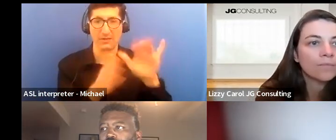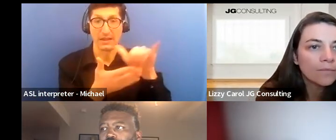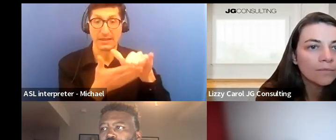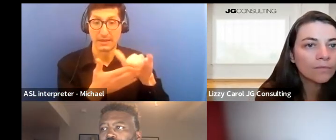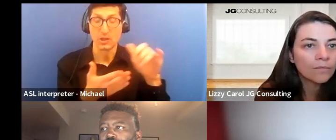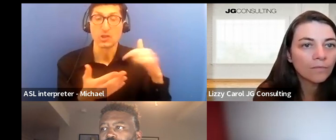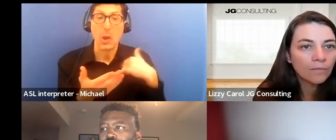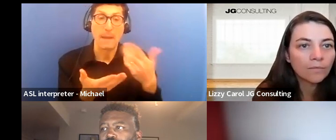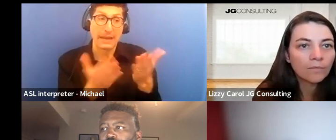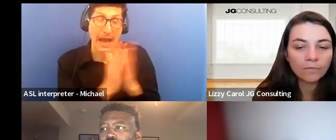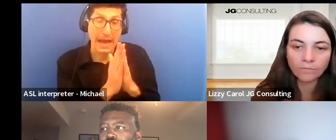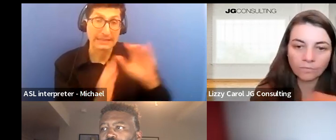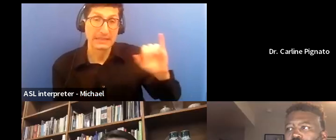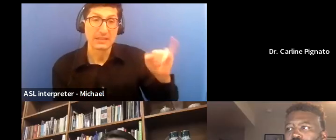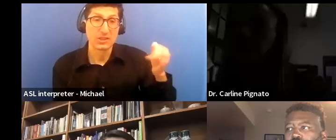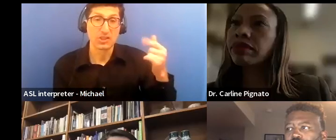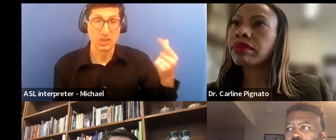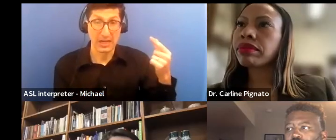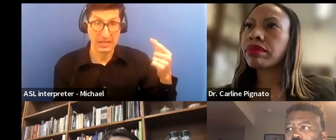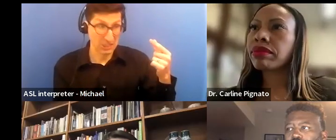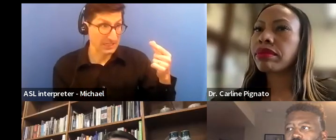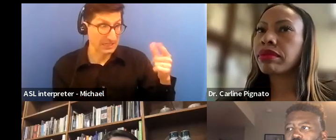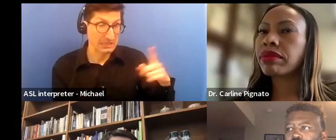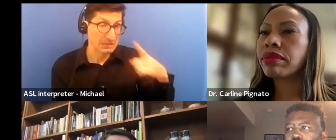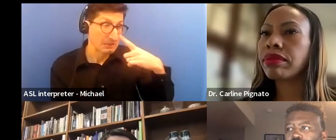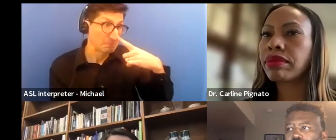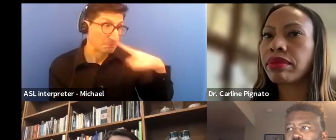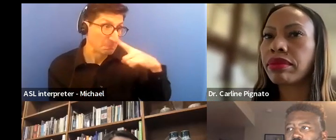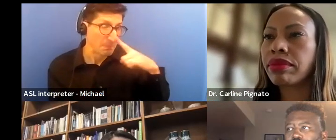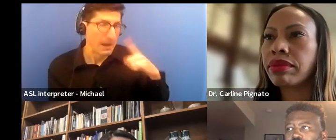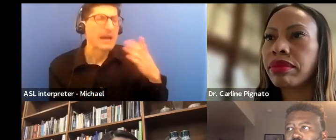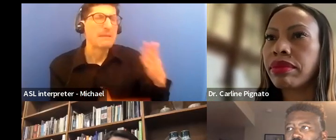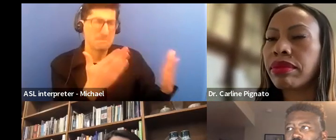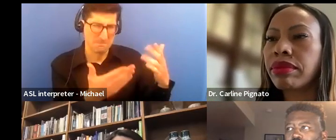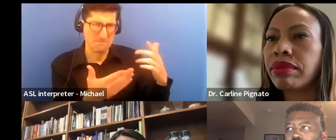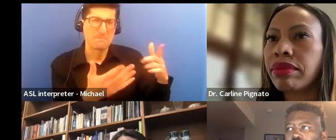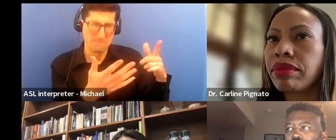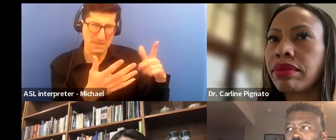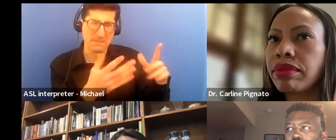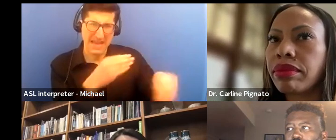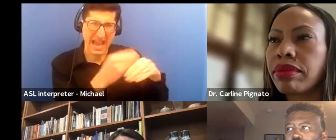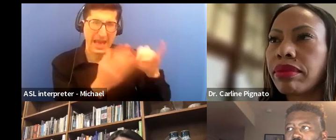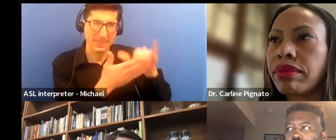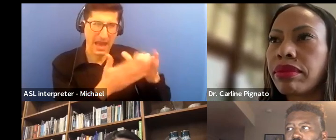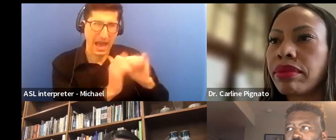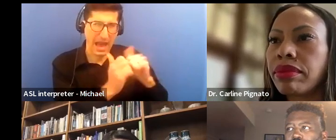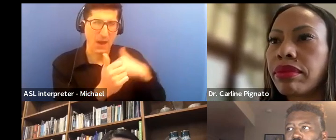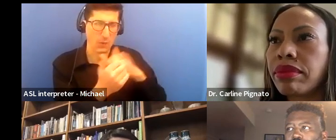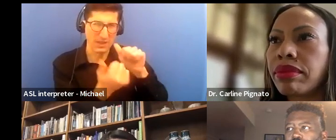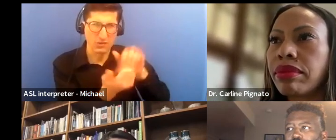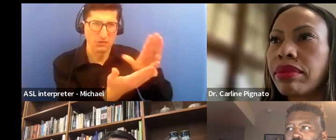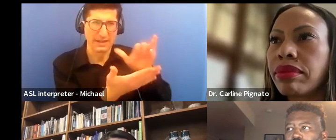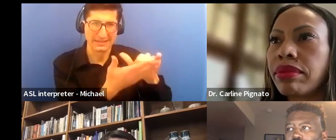our JG colleagues to make that a point, however, if you have a strategy to address that, or if there's